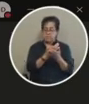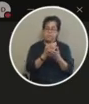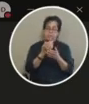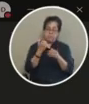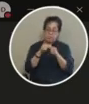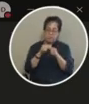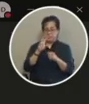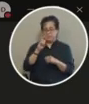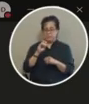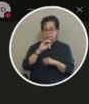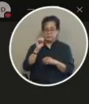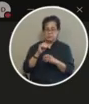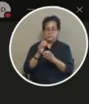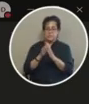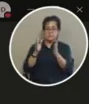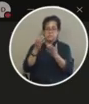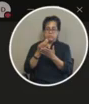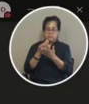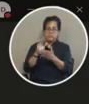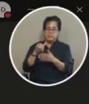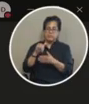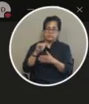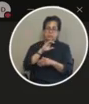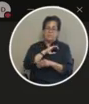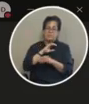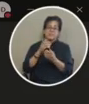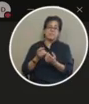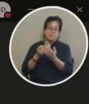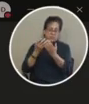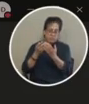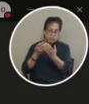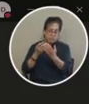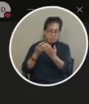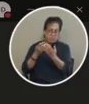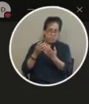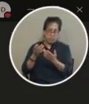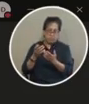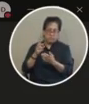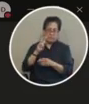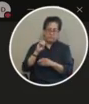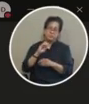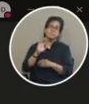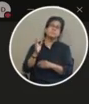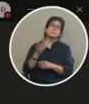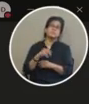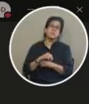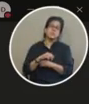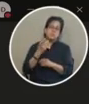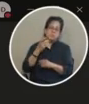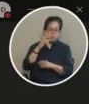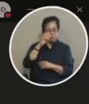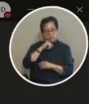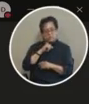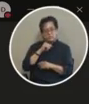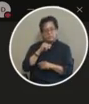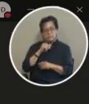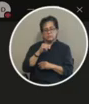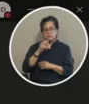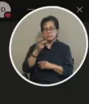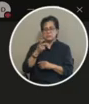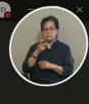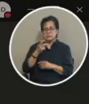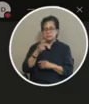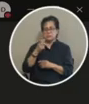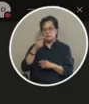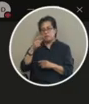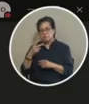obviously 60% of the general fund is police and fire. So, well, I guess it's 6 on one side, half a